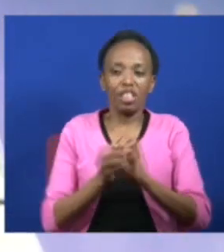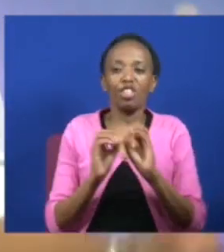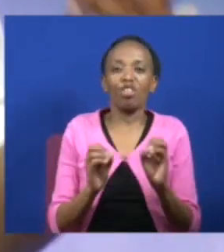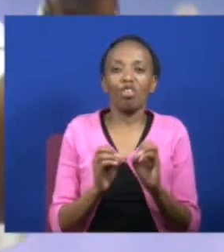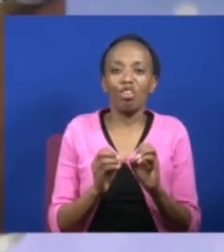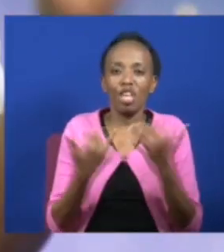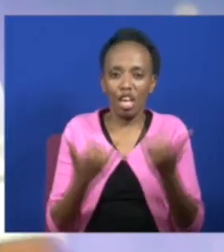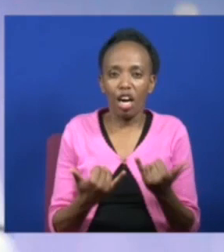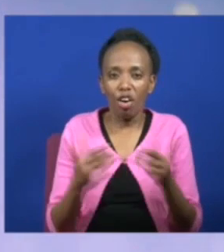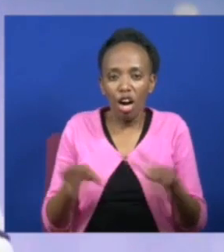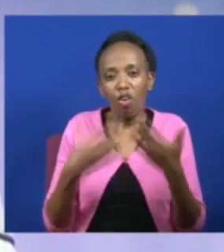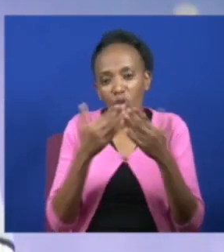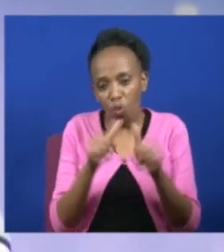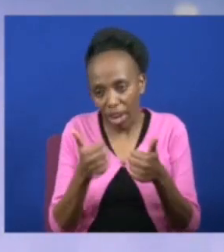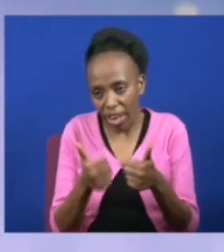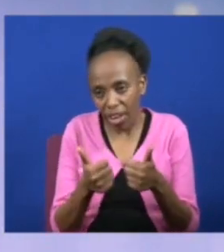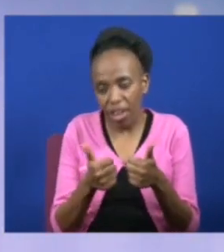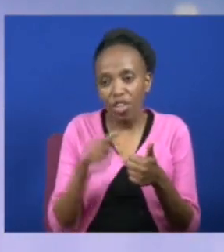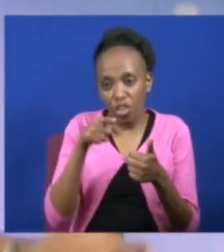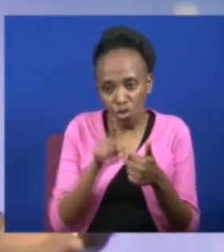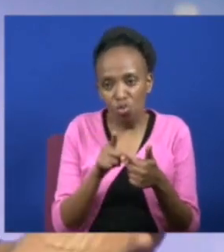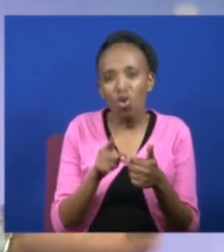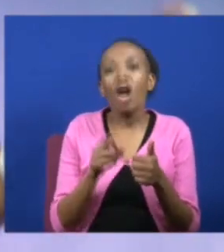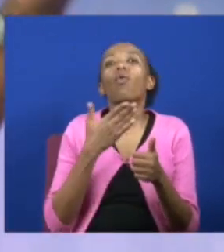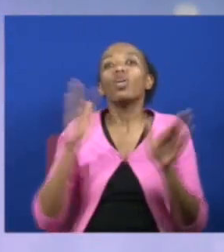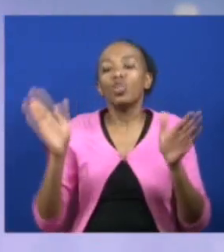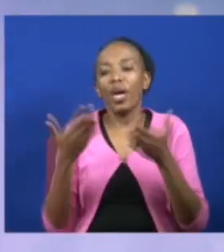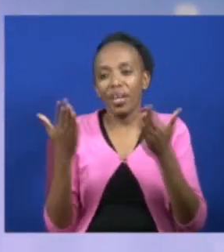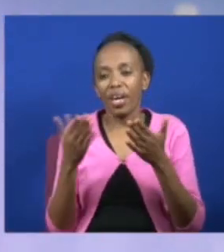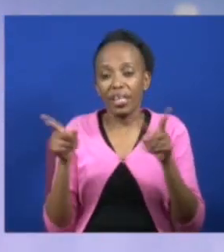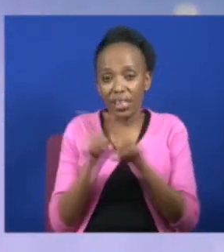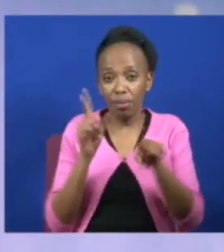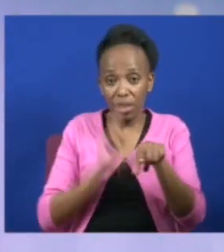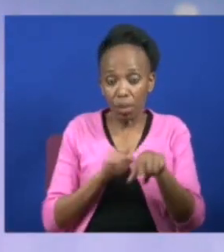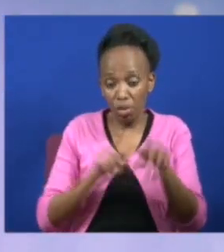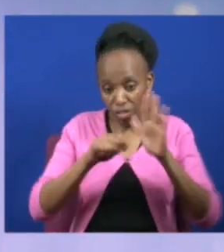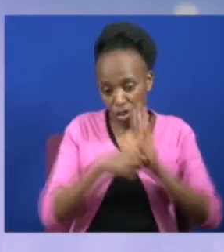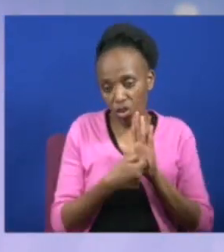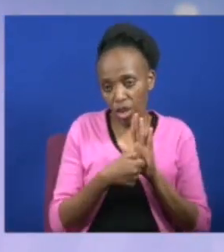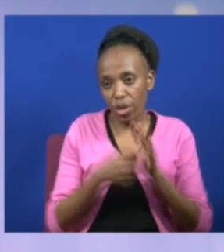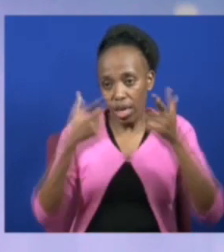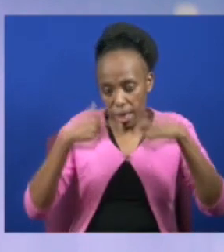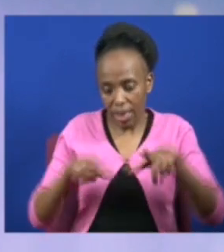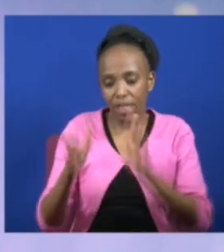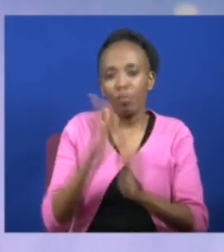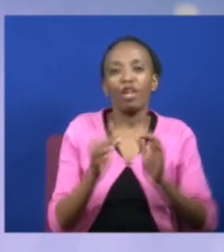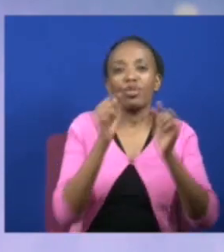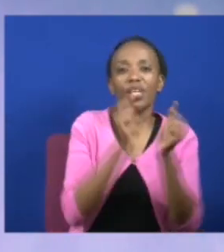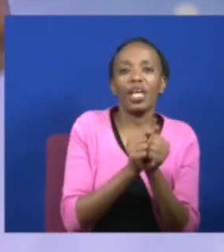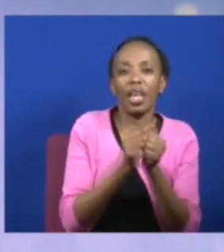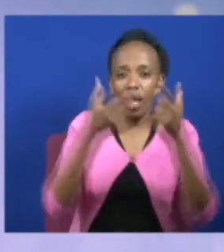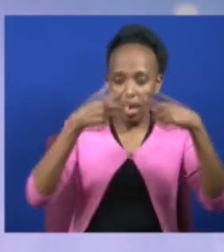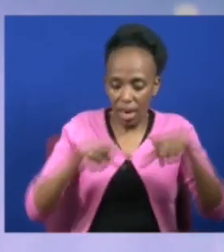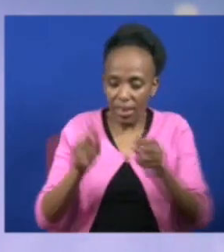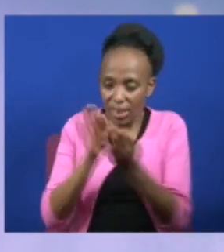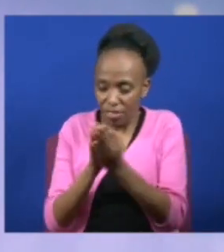unchanged. Now, how well have you rated? Let me encourage you, as in this time of the lockdown, let's plan together,